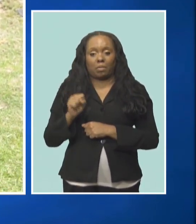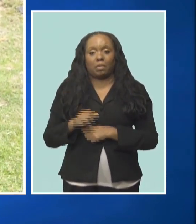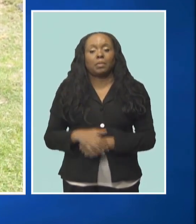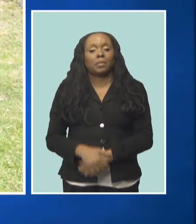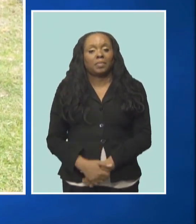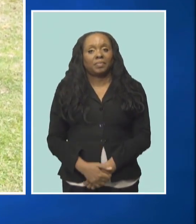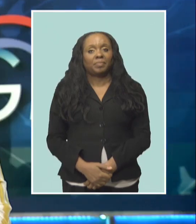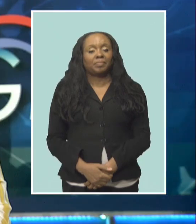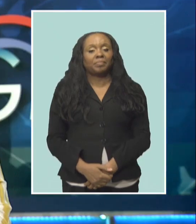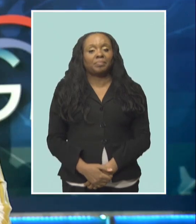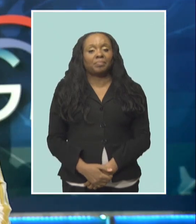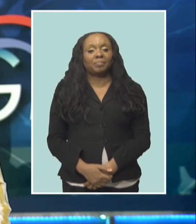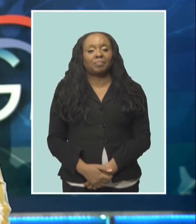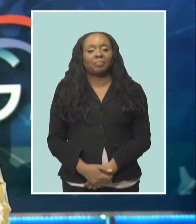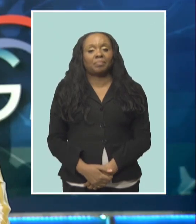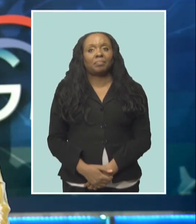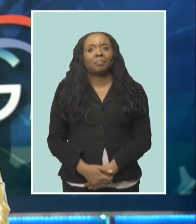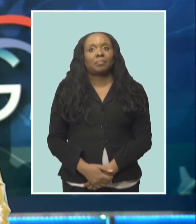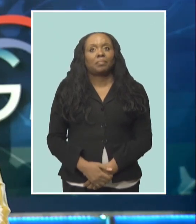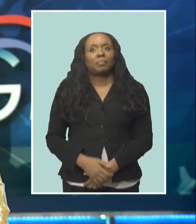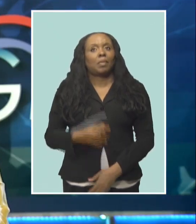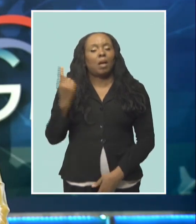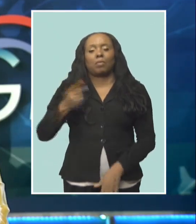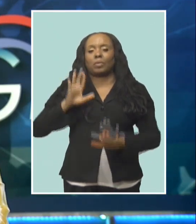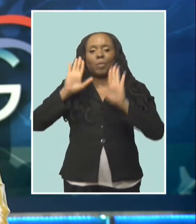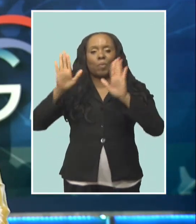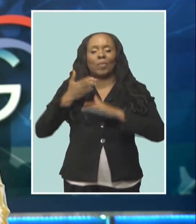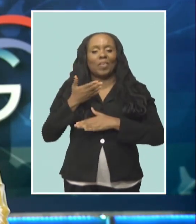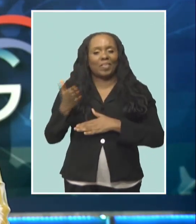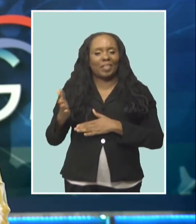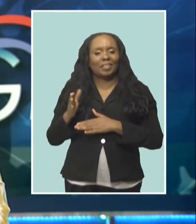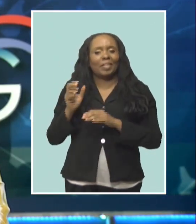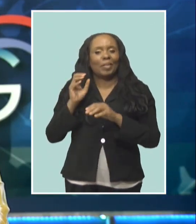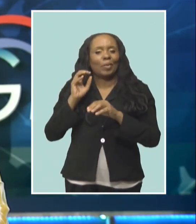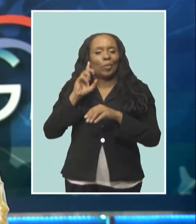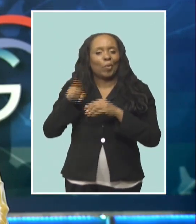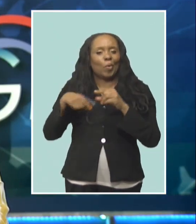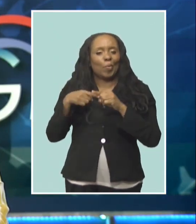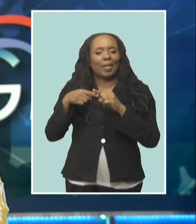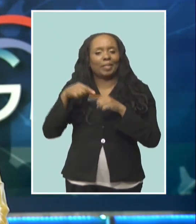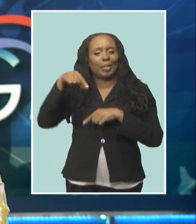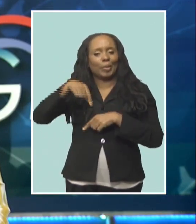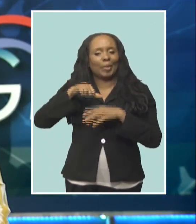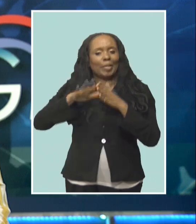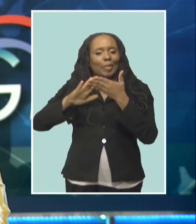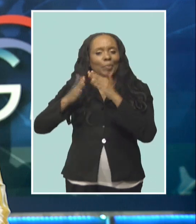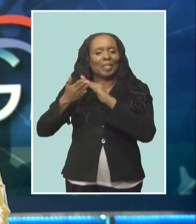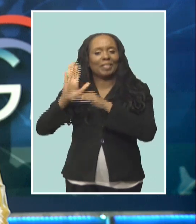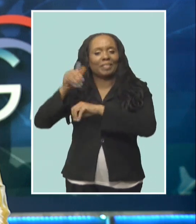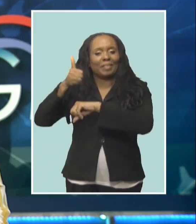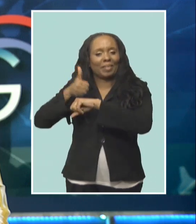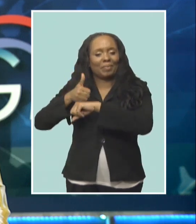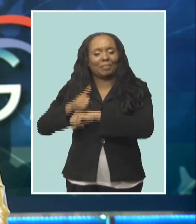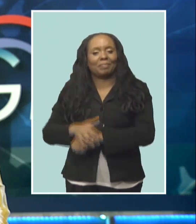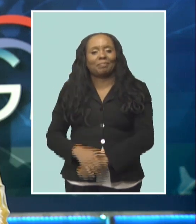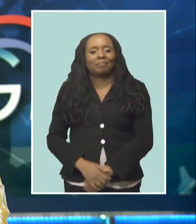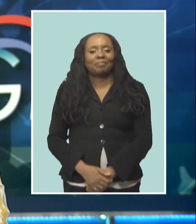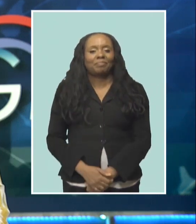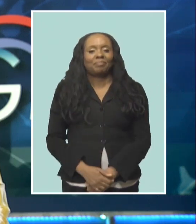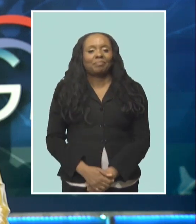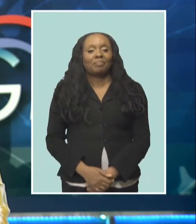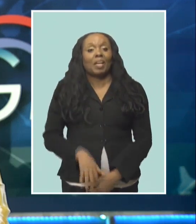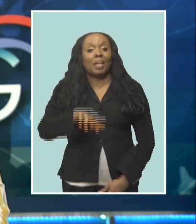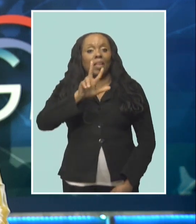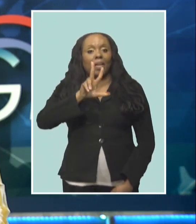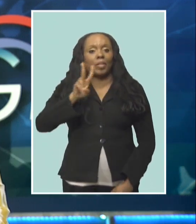Report. Always great things happening at Q. Well, 32 people in the food and beverage industry will be